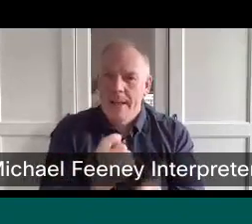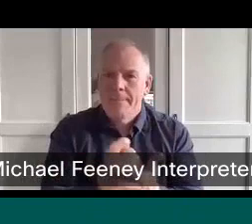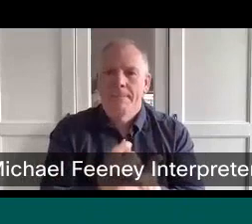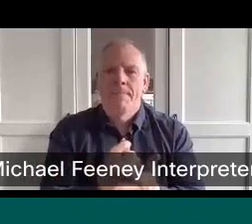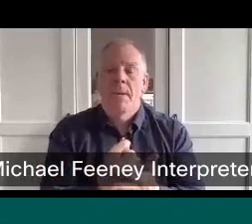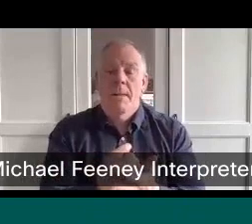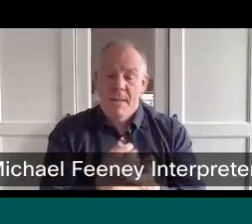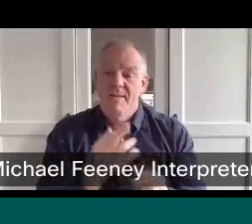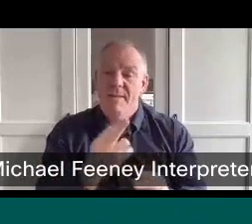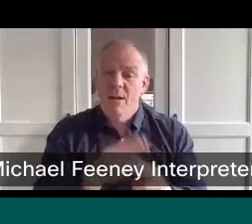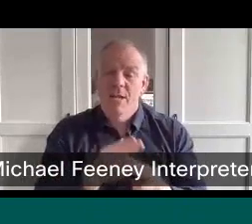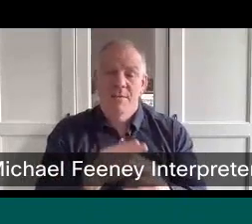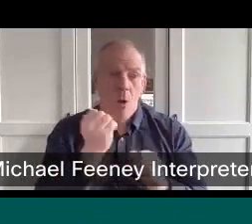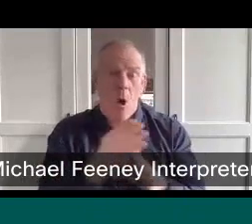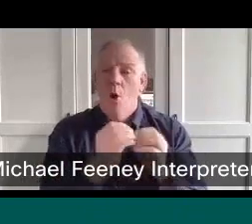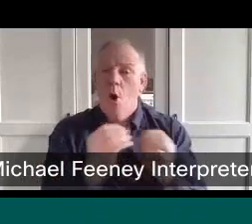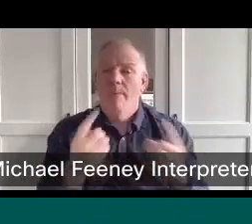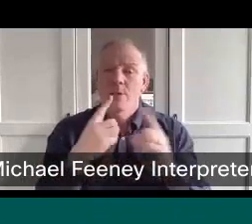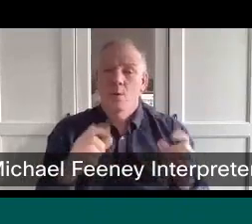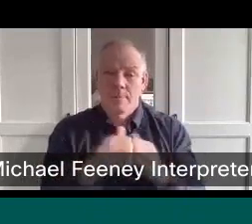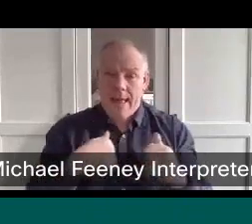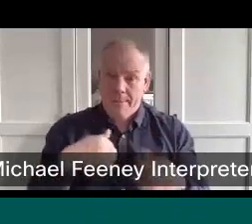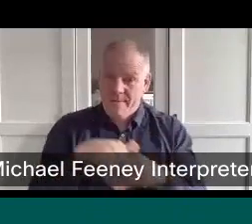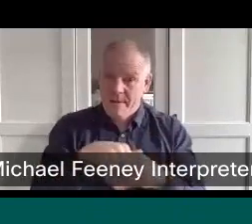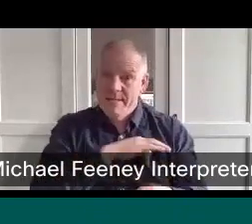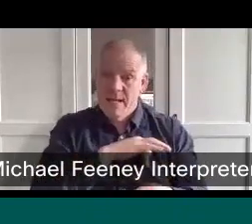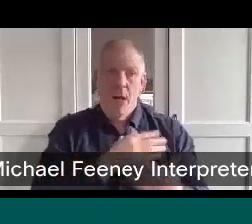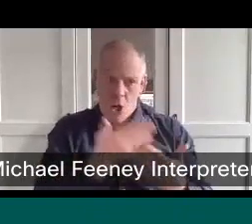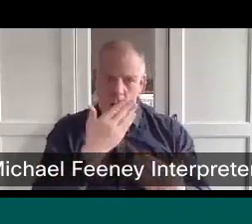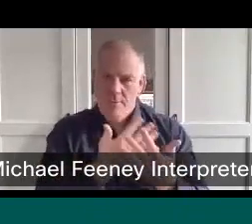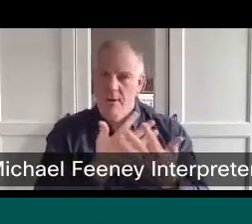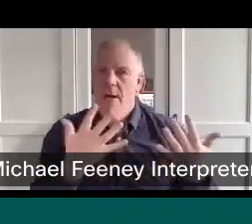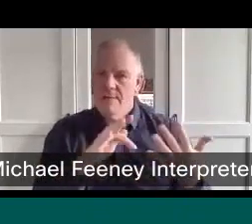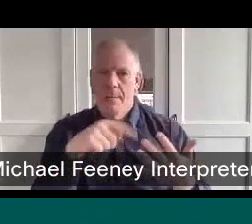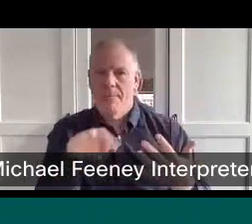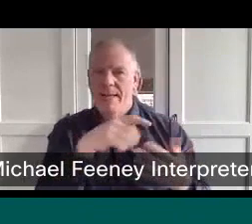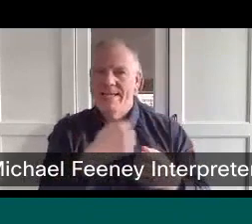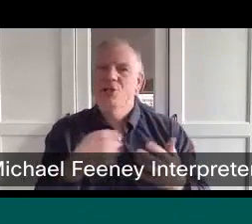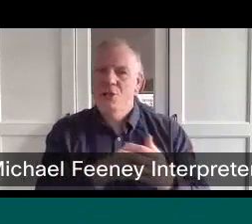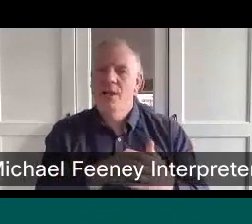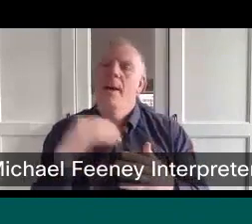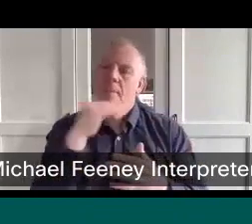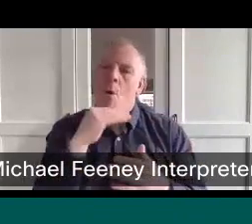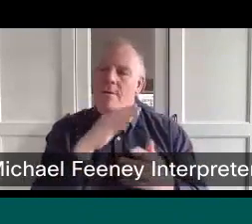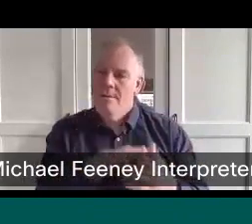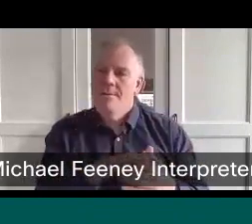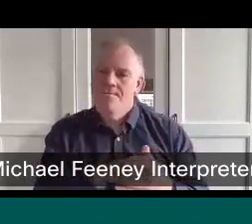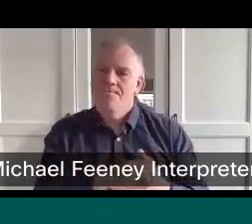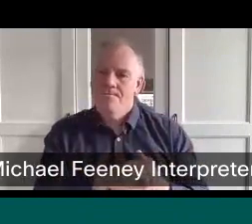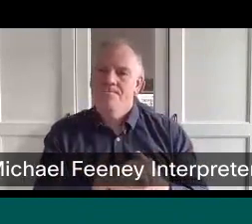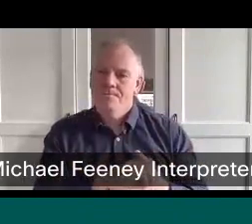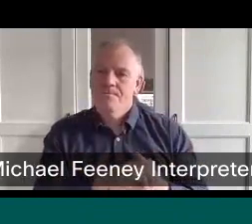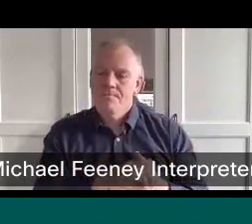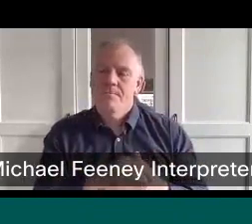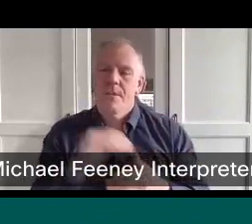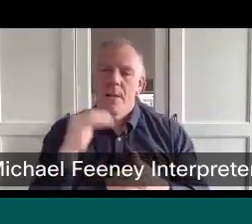because I have found from every open disclosure meeting that I have done, you learn. You learn something else. So it's really, really important, I think, but it is the